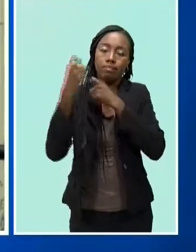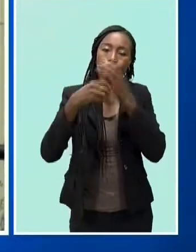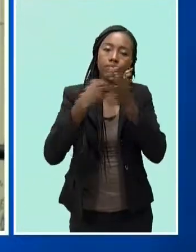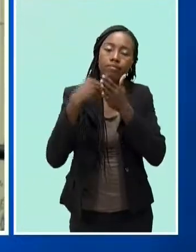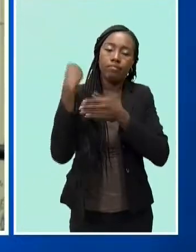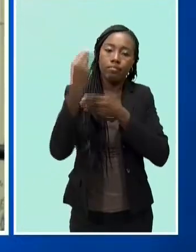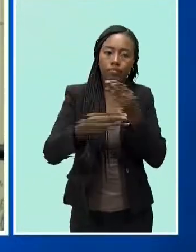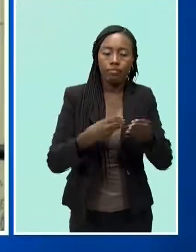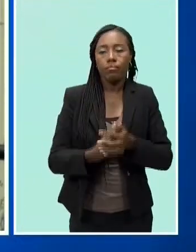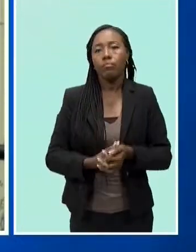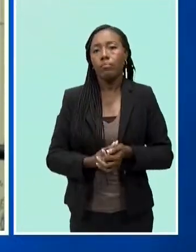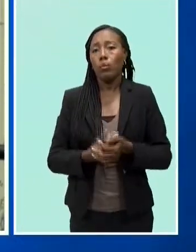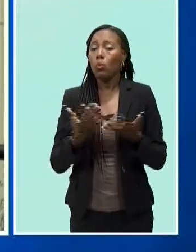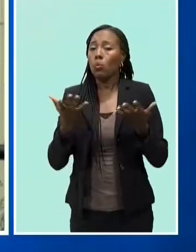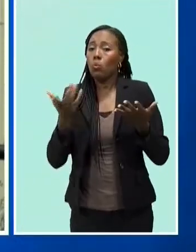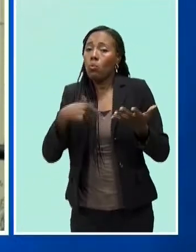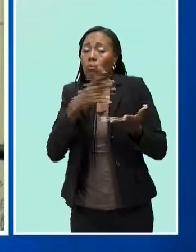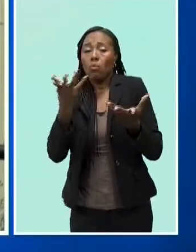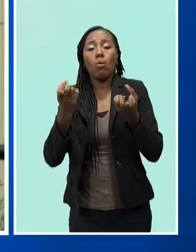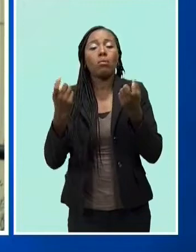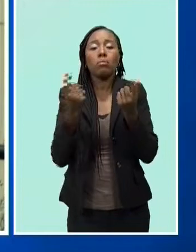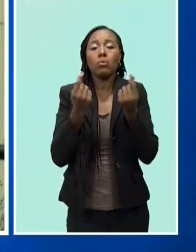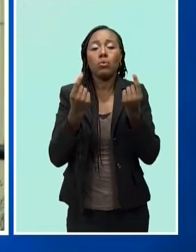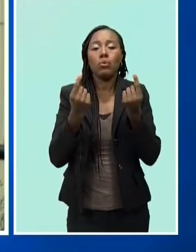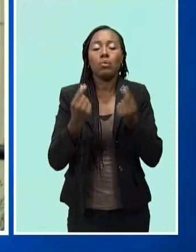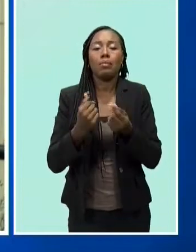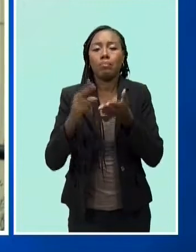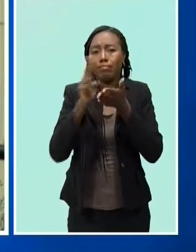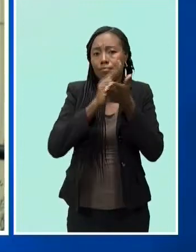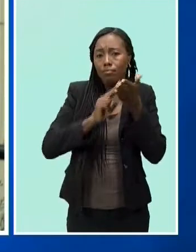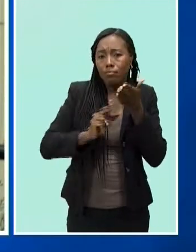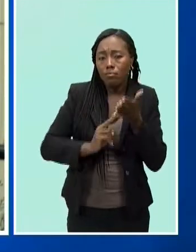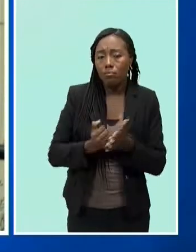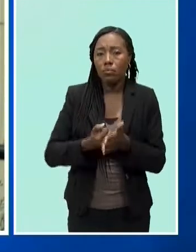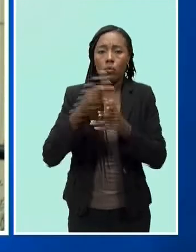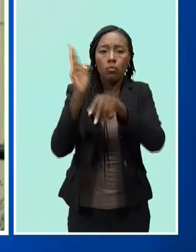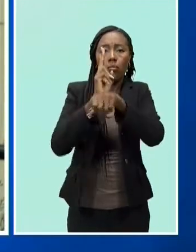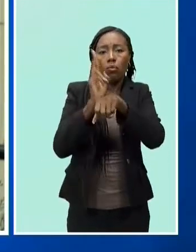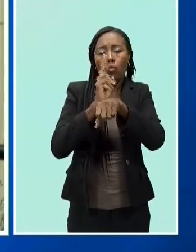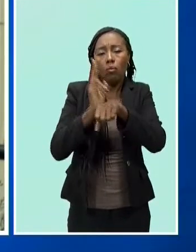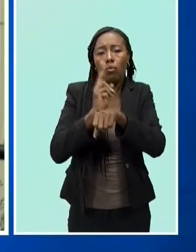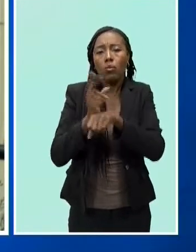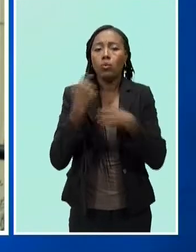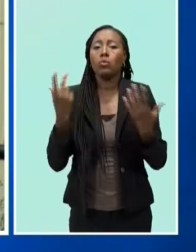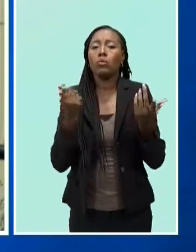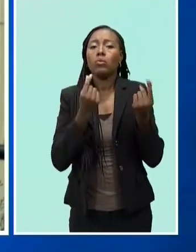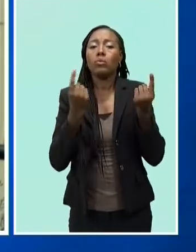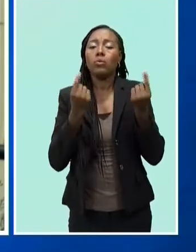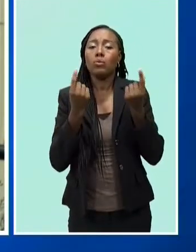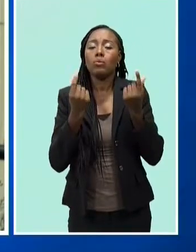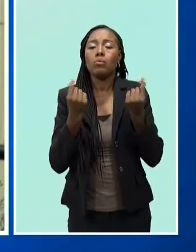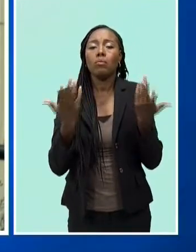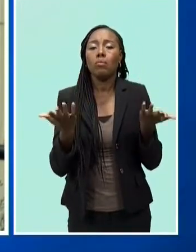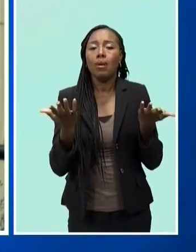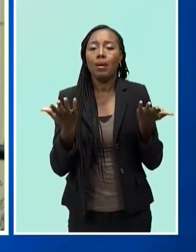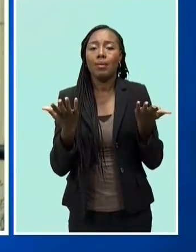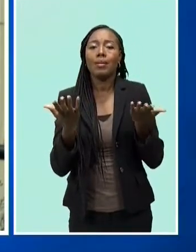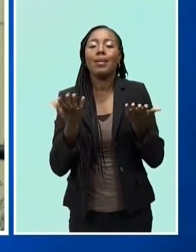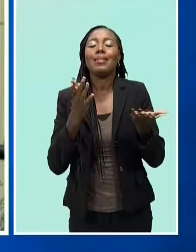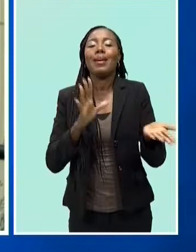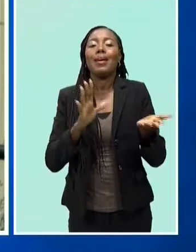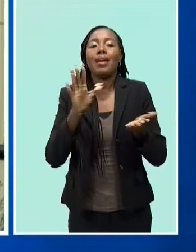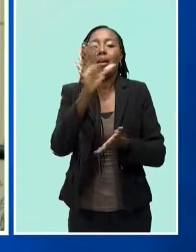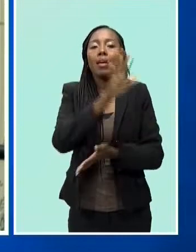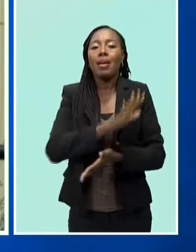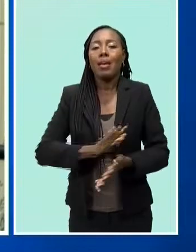to continually leverage the arts and the use of them to literally and figuratively transform the